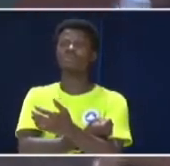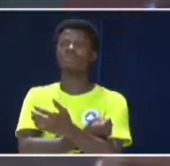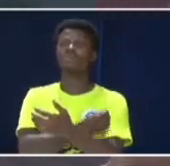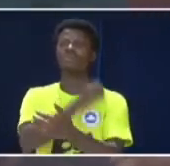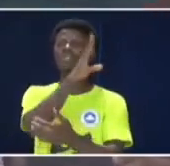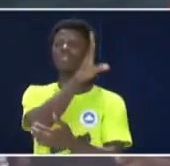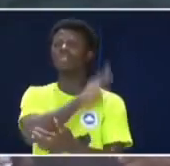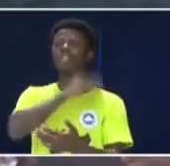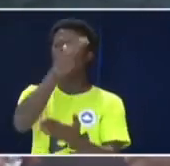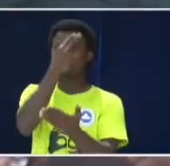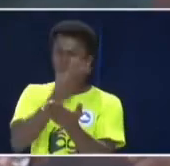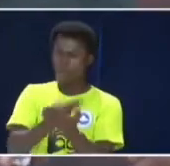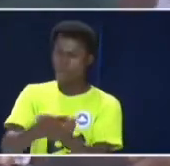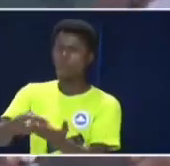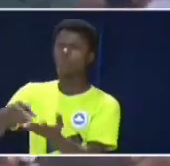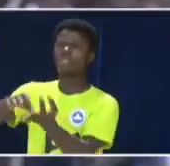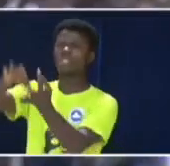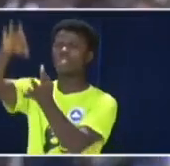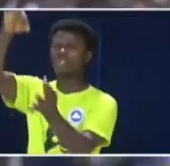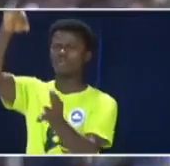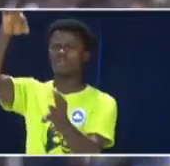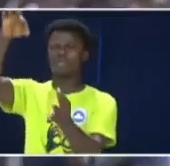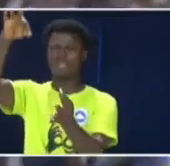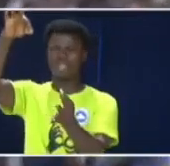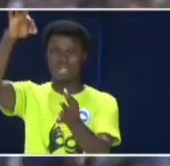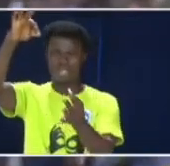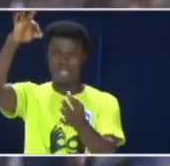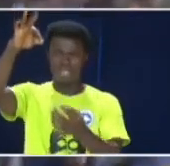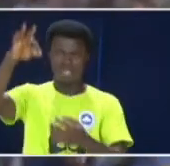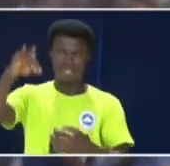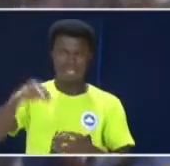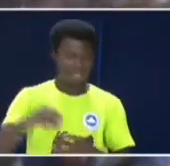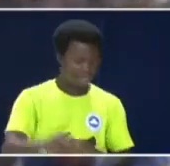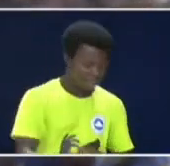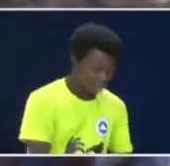and of the Holy Spirit, ati ti emi mimo.